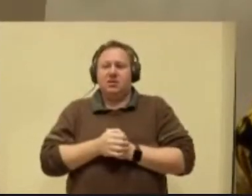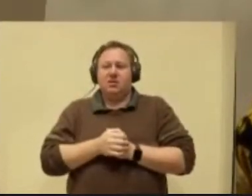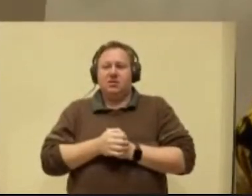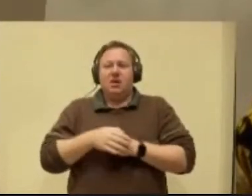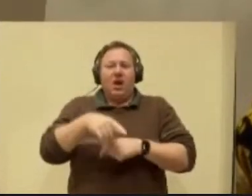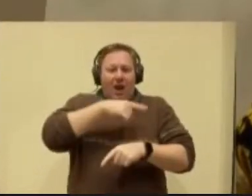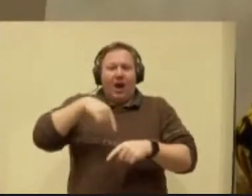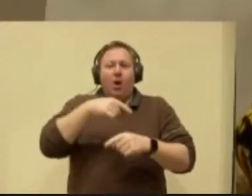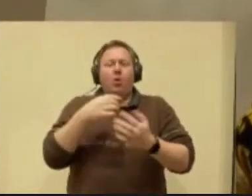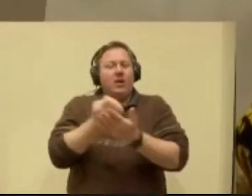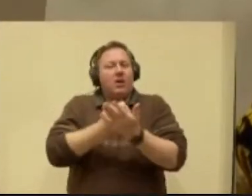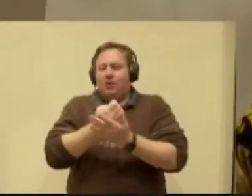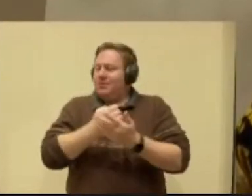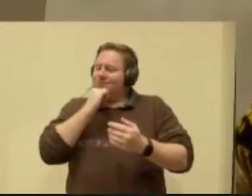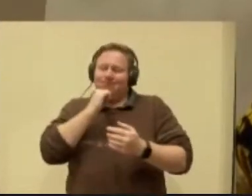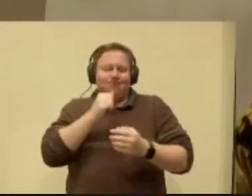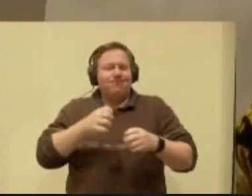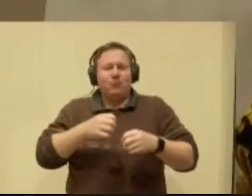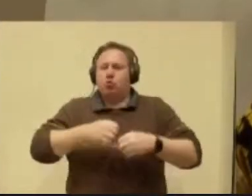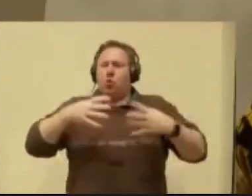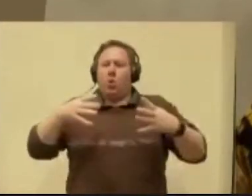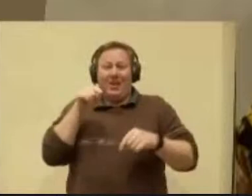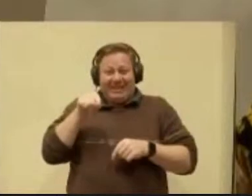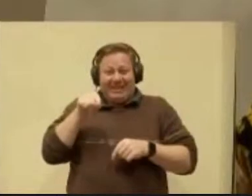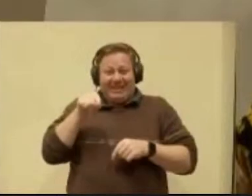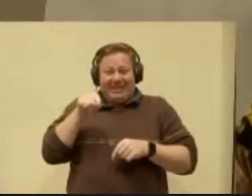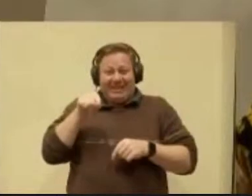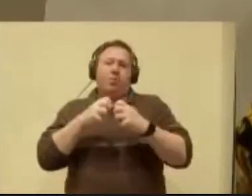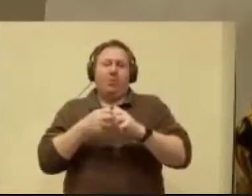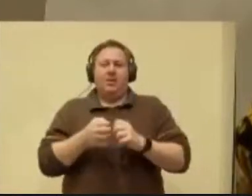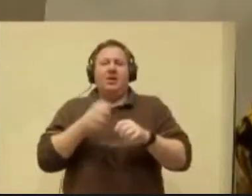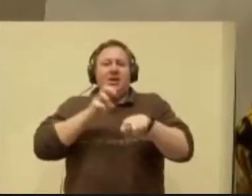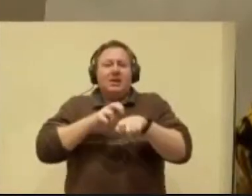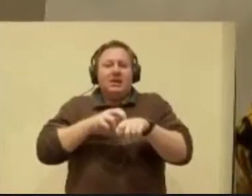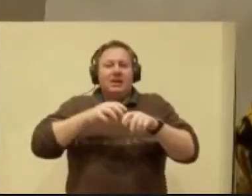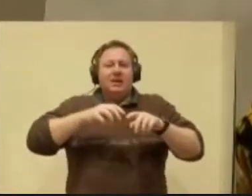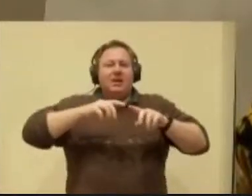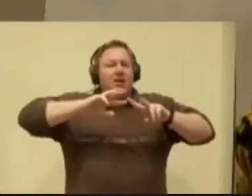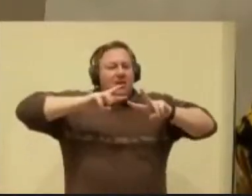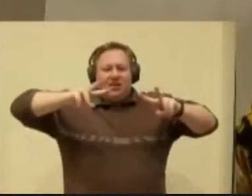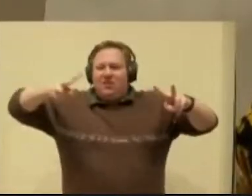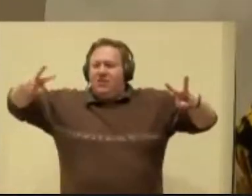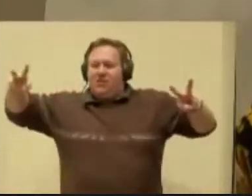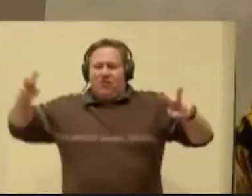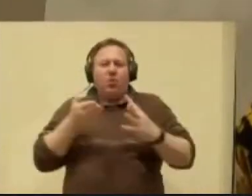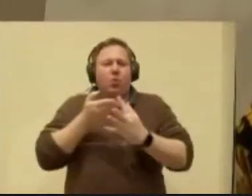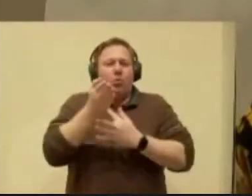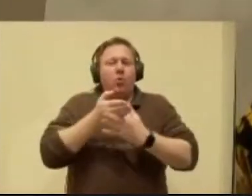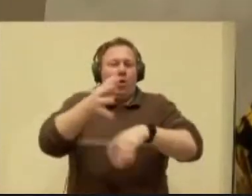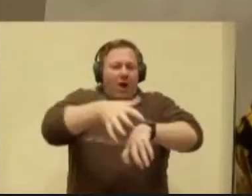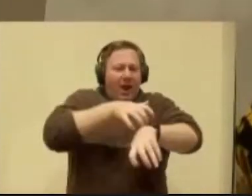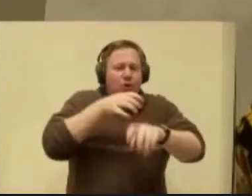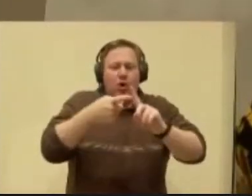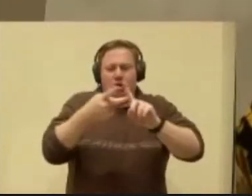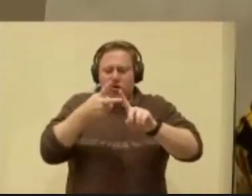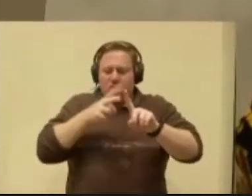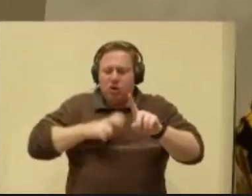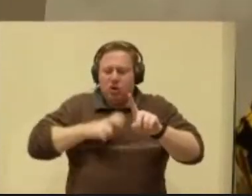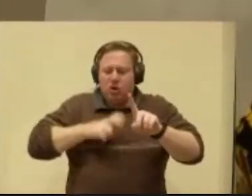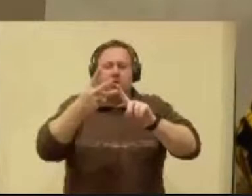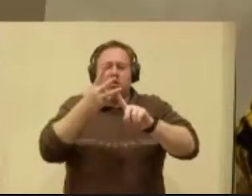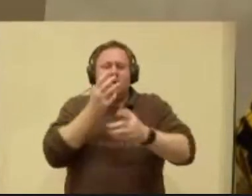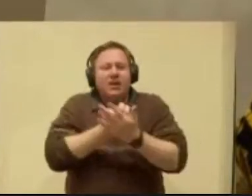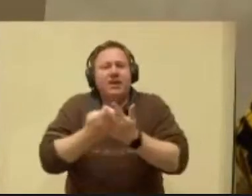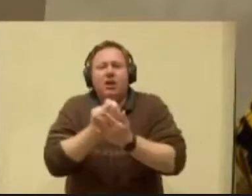our economy is not growing so we ought to look into diversifying through agriculture tourism economic